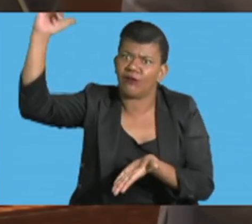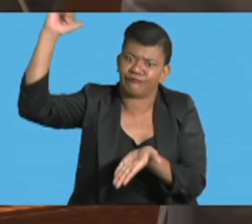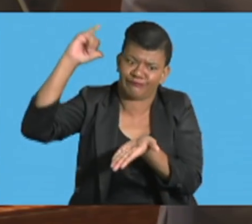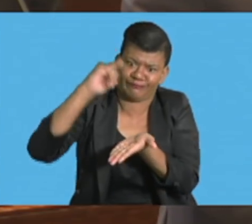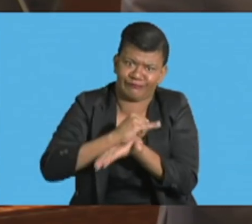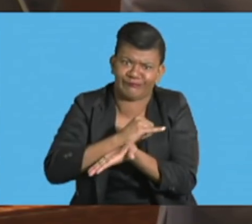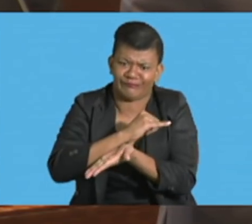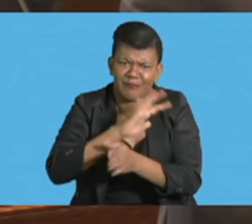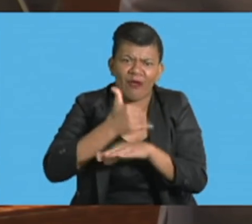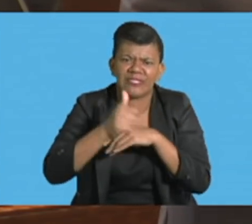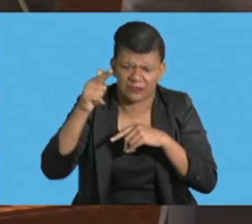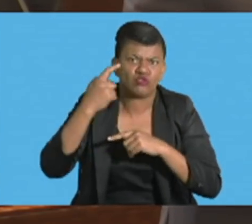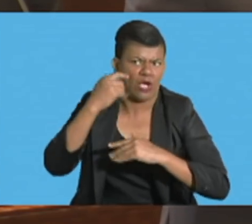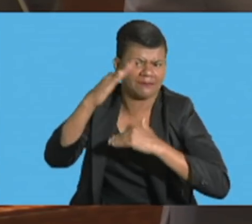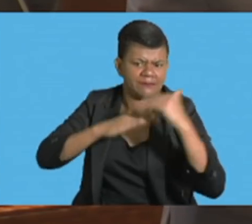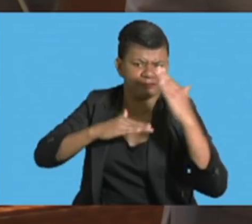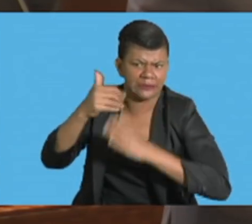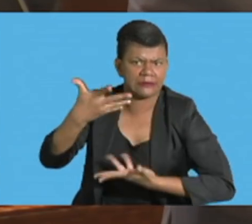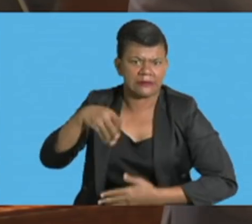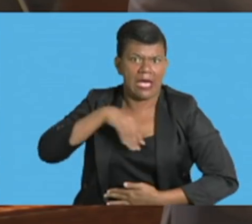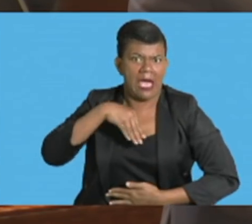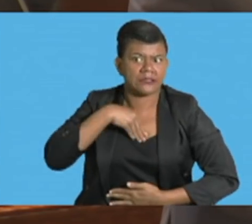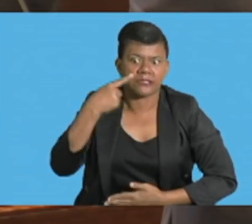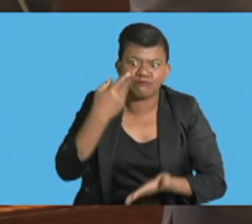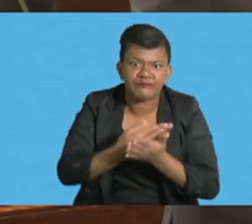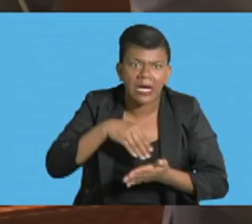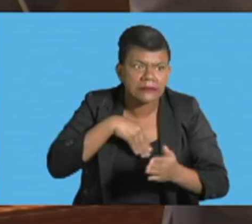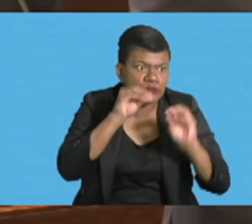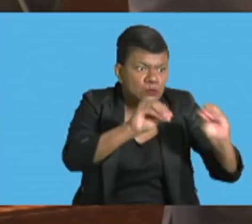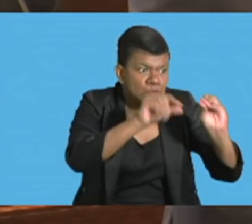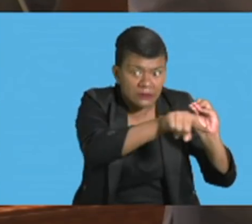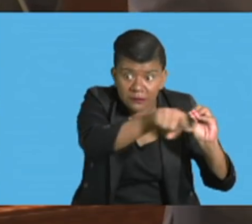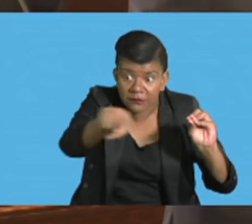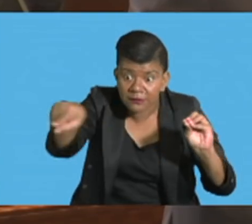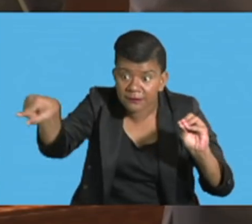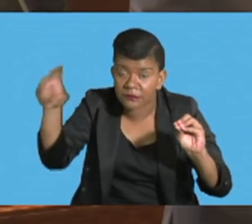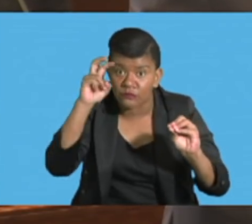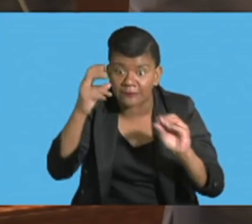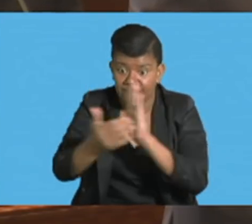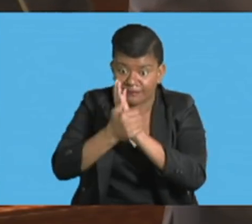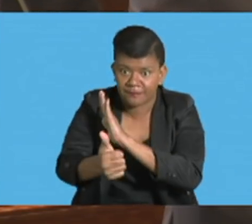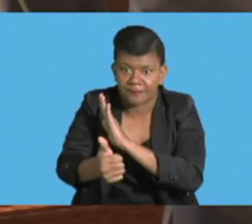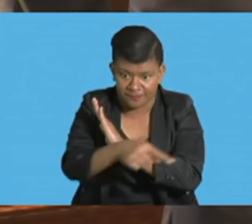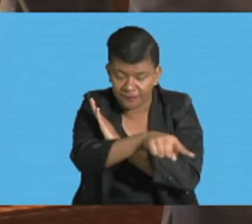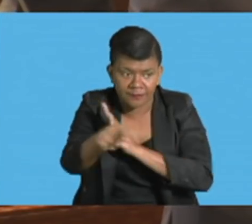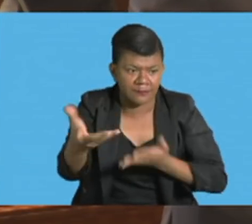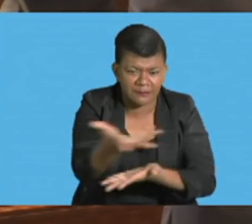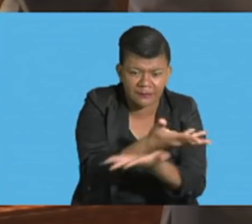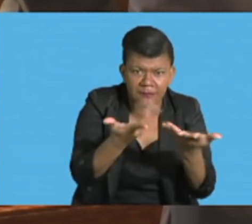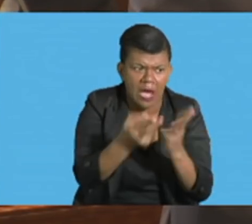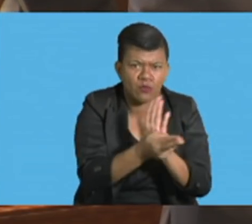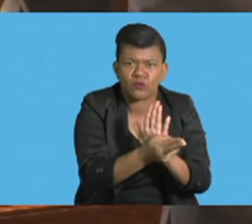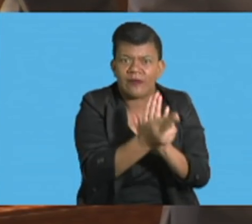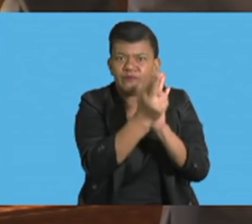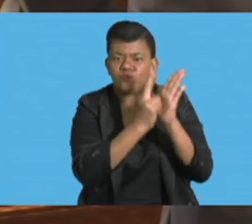our IT and intelligence capacity, and engaging in a comprehensive review of all current laws, regulations,